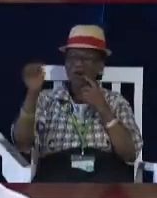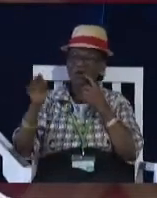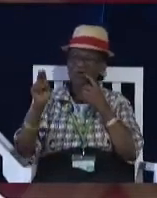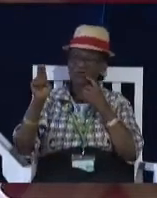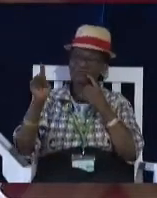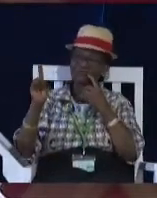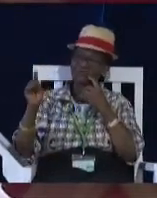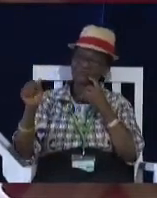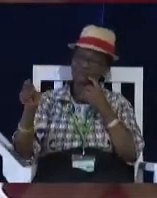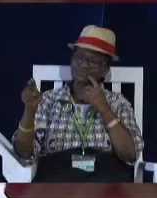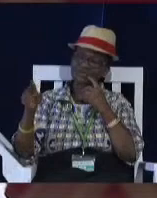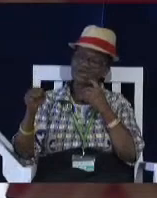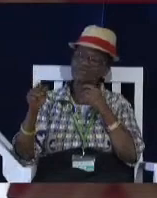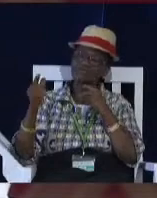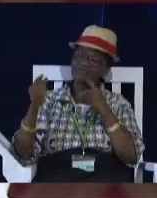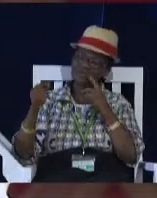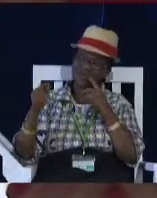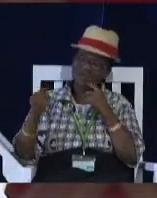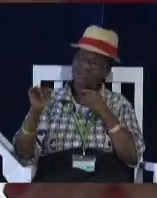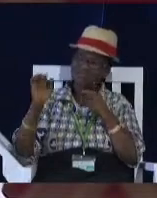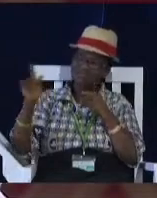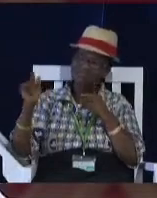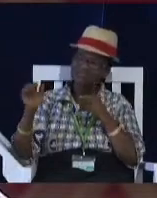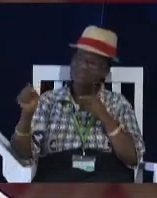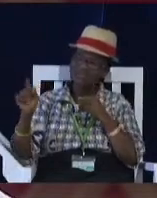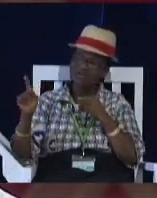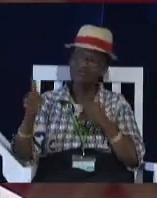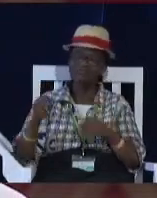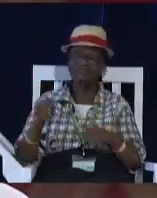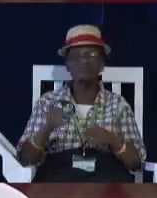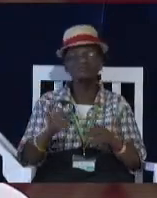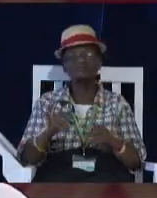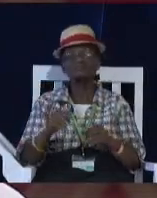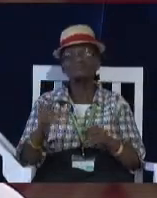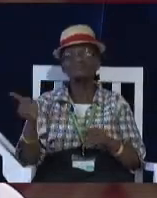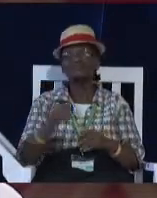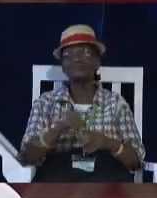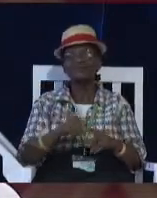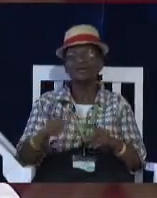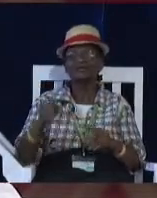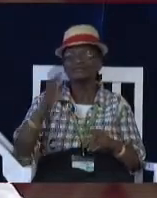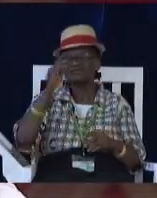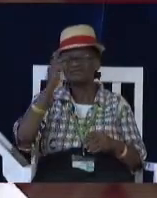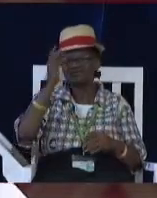You can't read of any one of the 11 who fell sick. Not one.